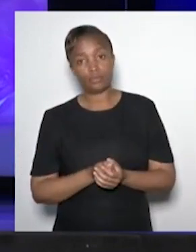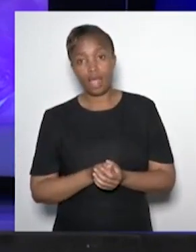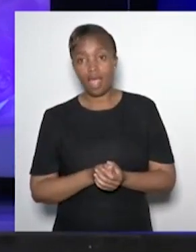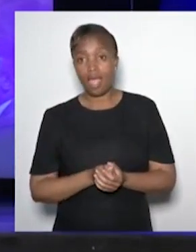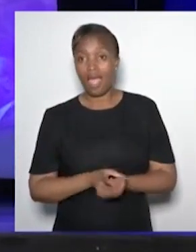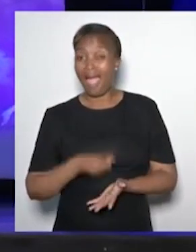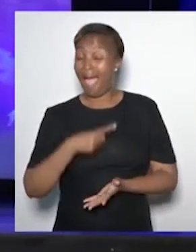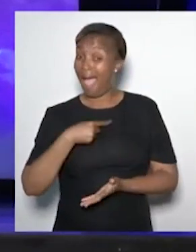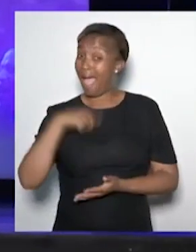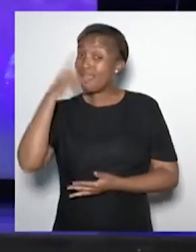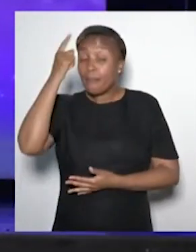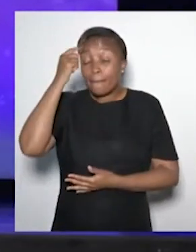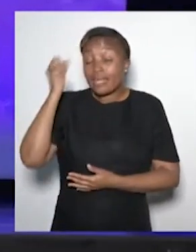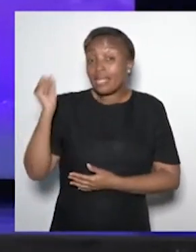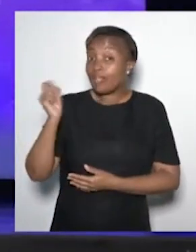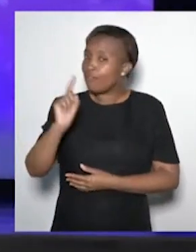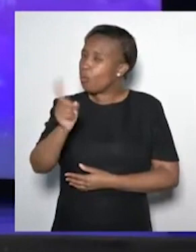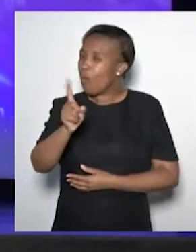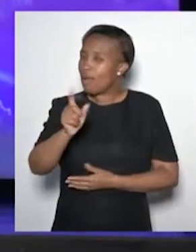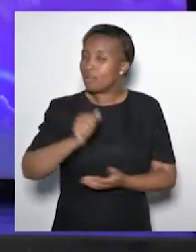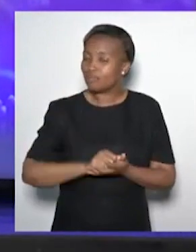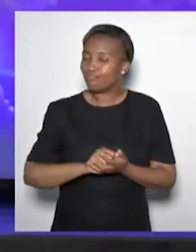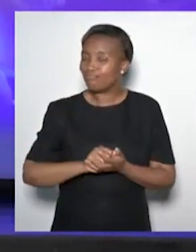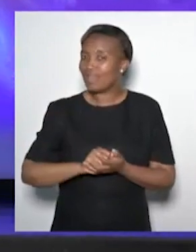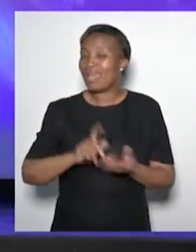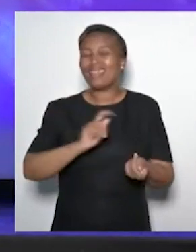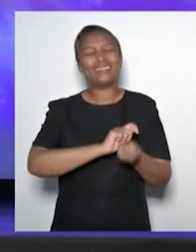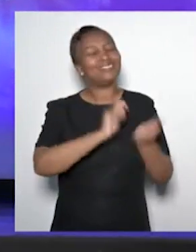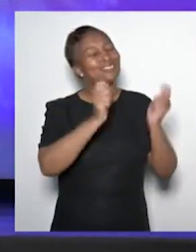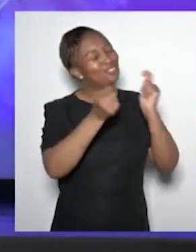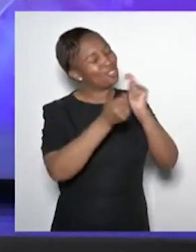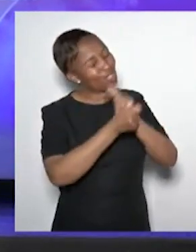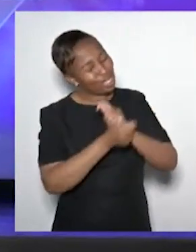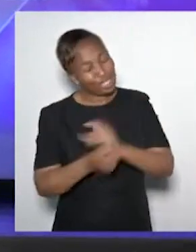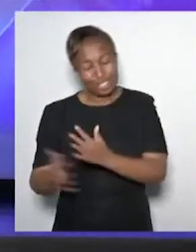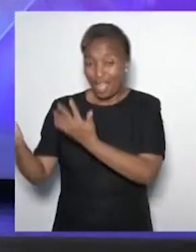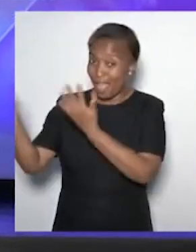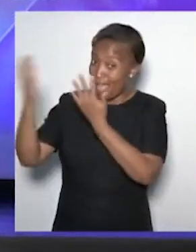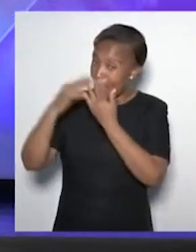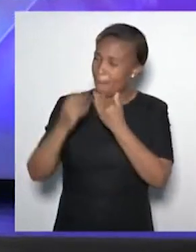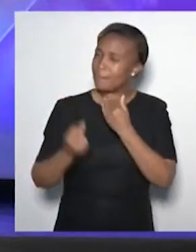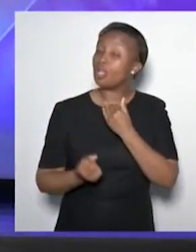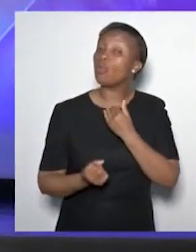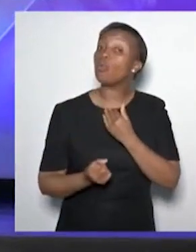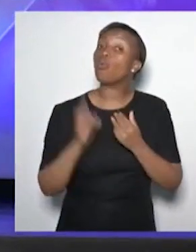I believe that transformation can come in a shorter time.